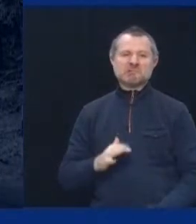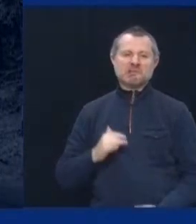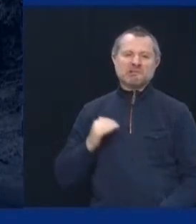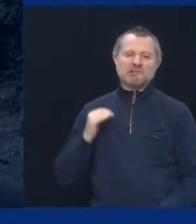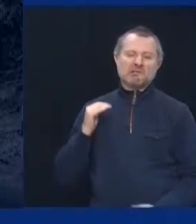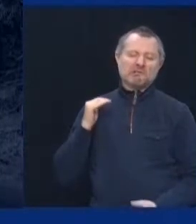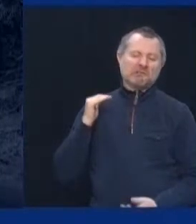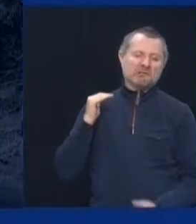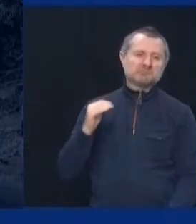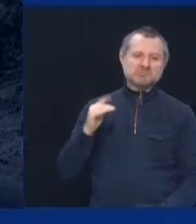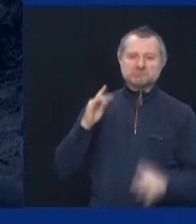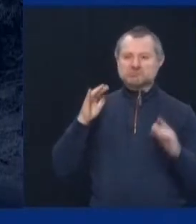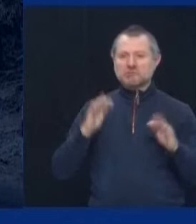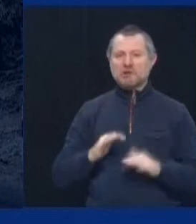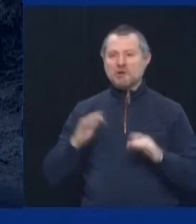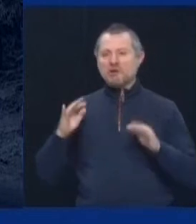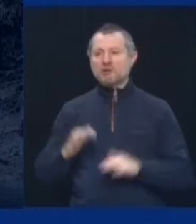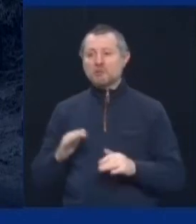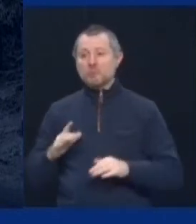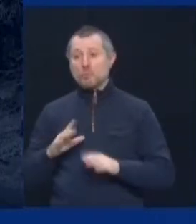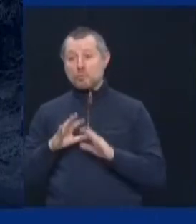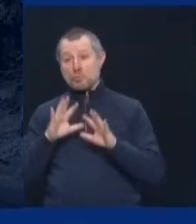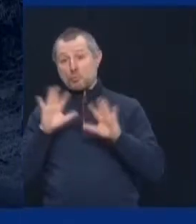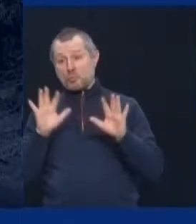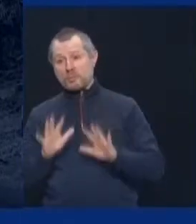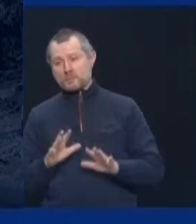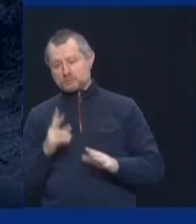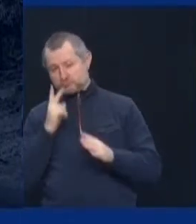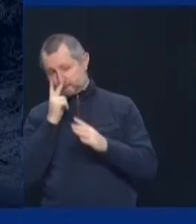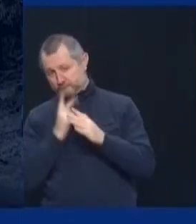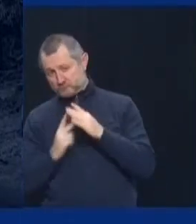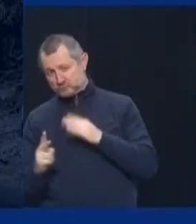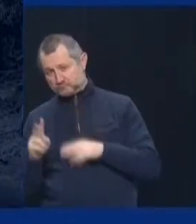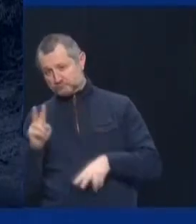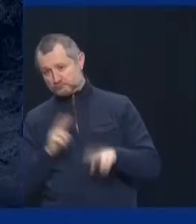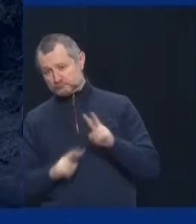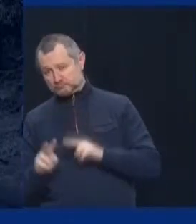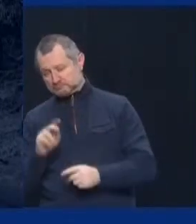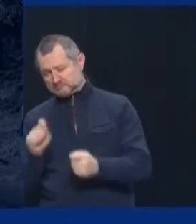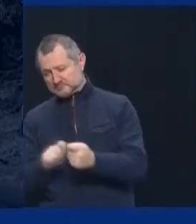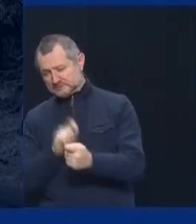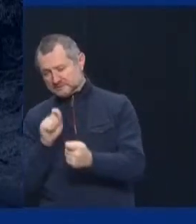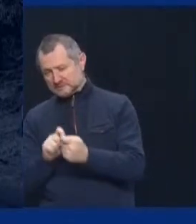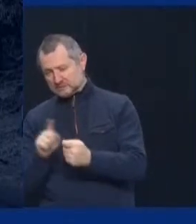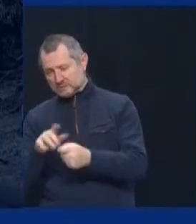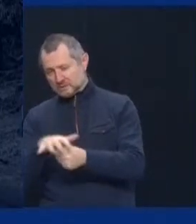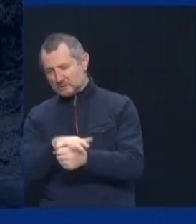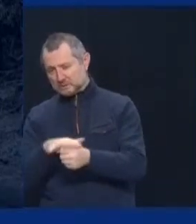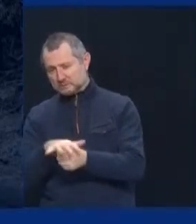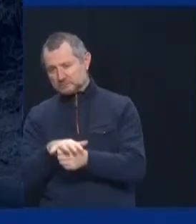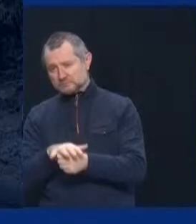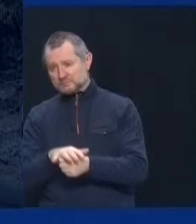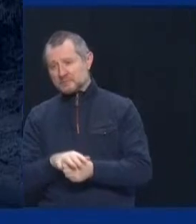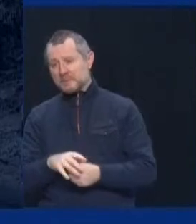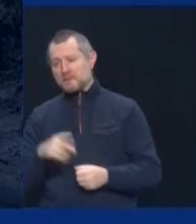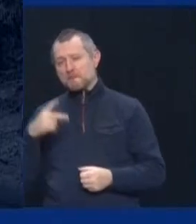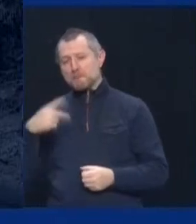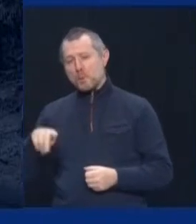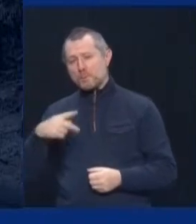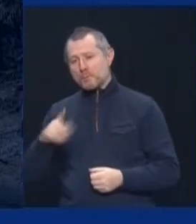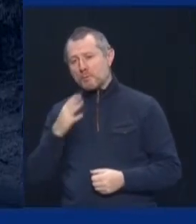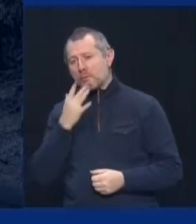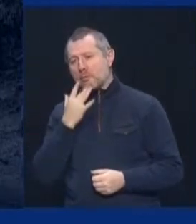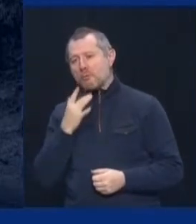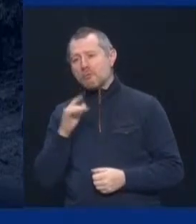a weather projection, very specific. It's like purple haze,